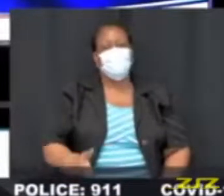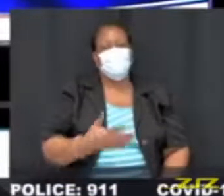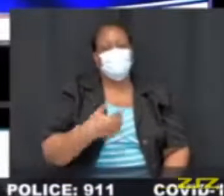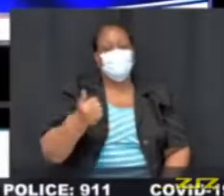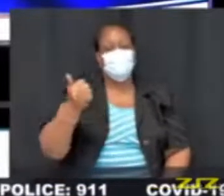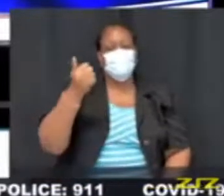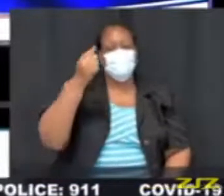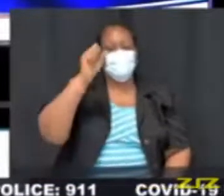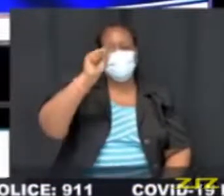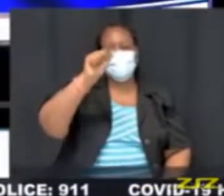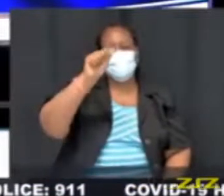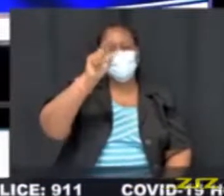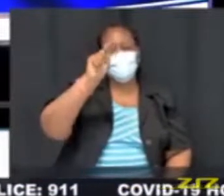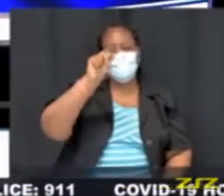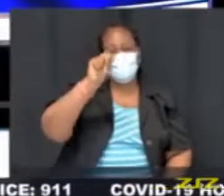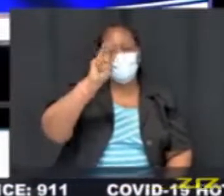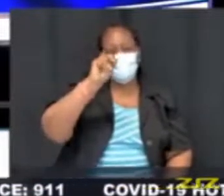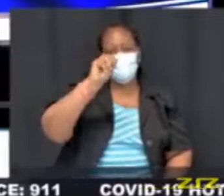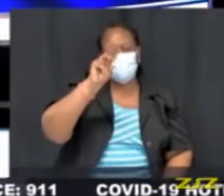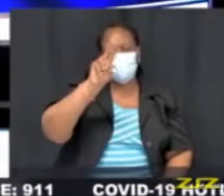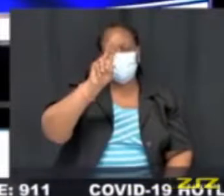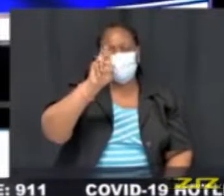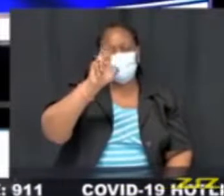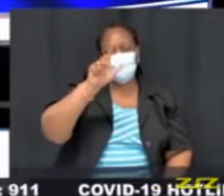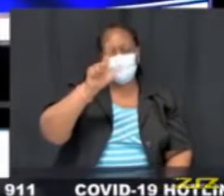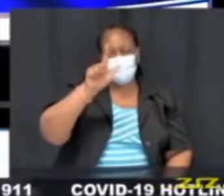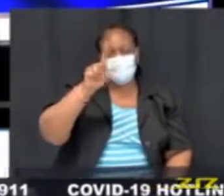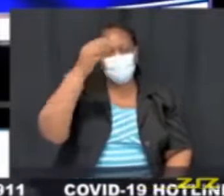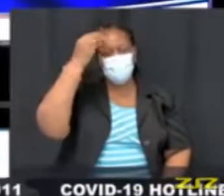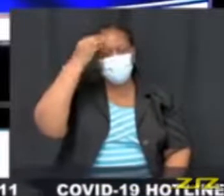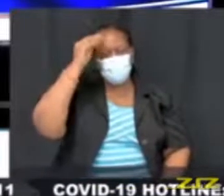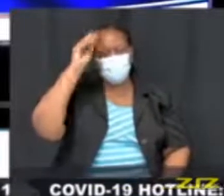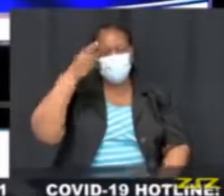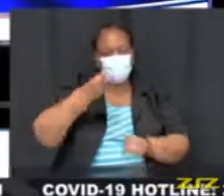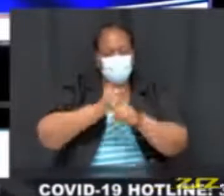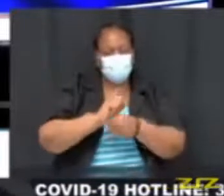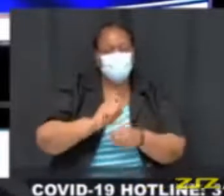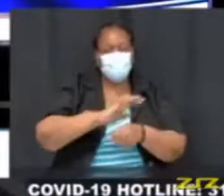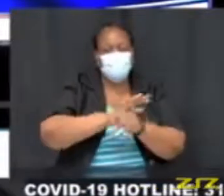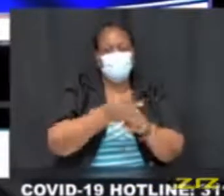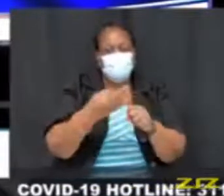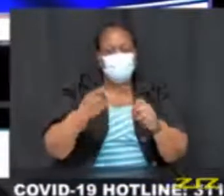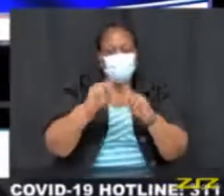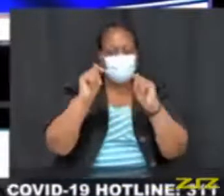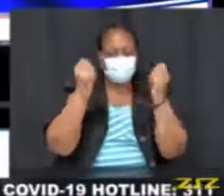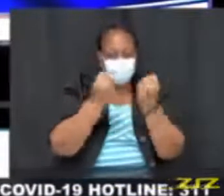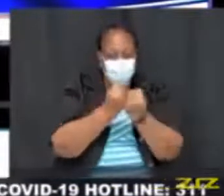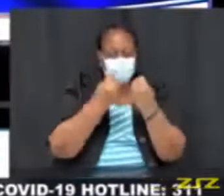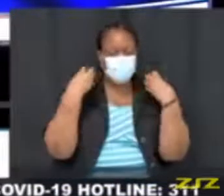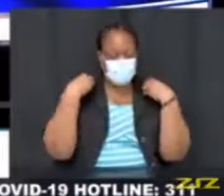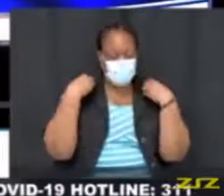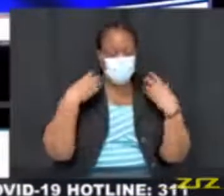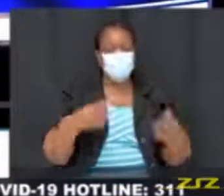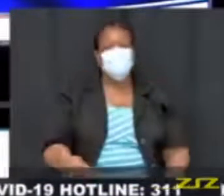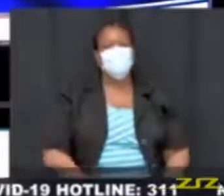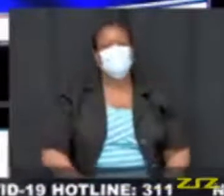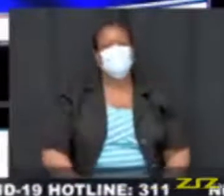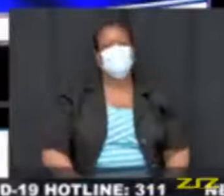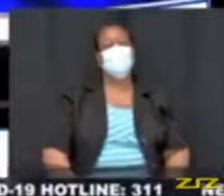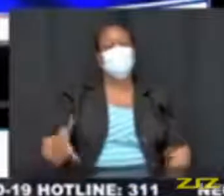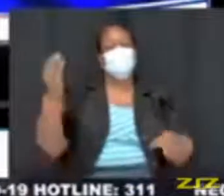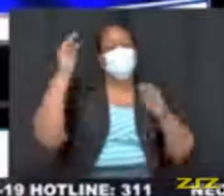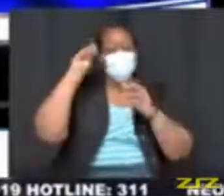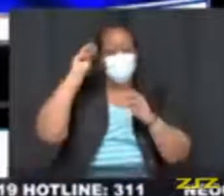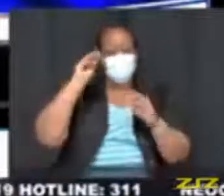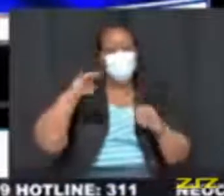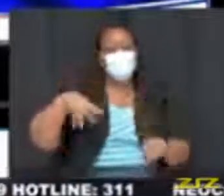Abdias Samuel, the chair of the National COVID-19 Task Force. We also thank the Honorable Wendy